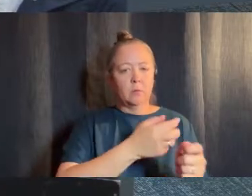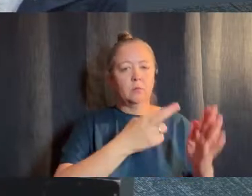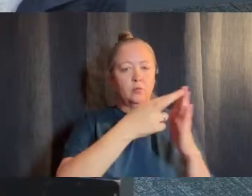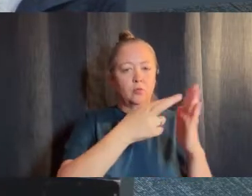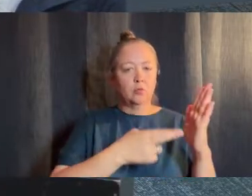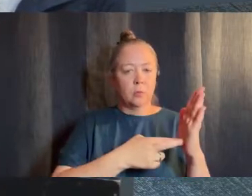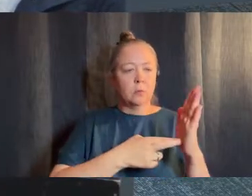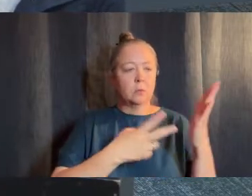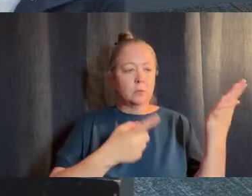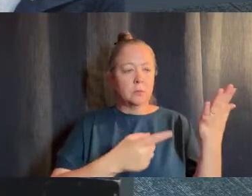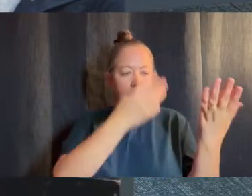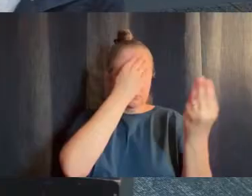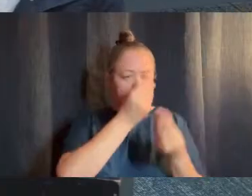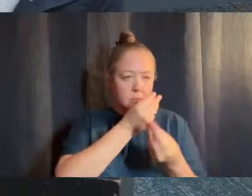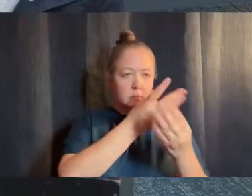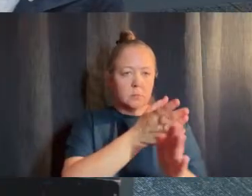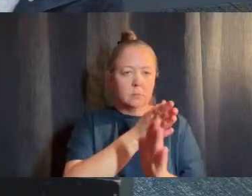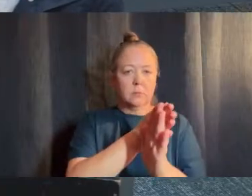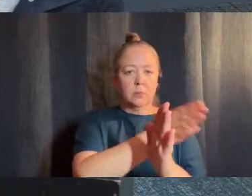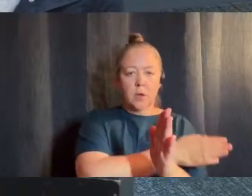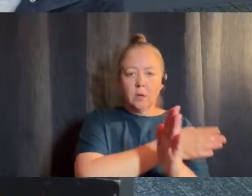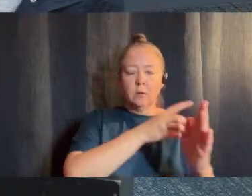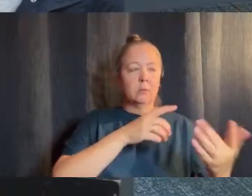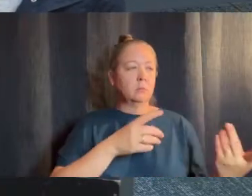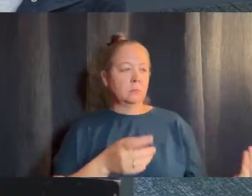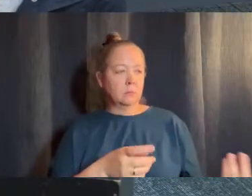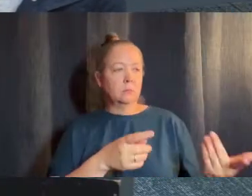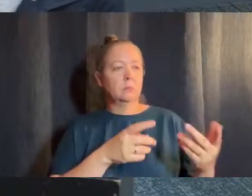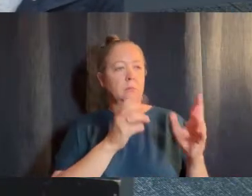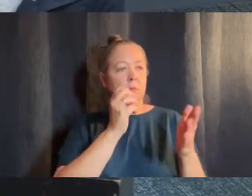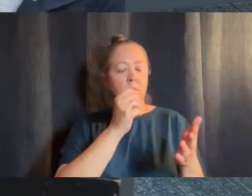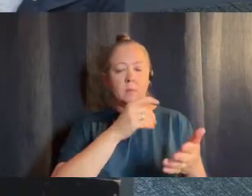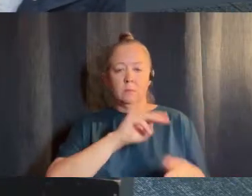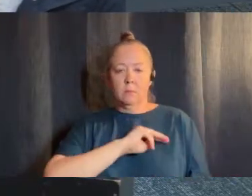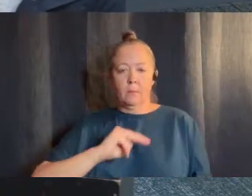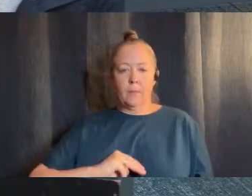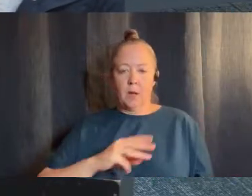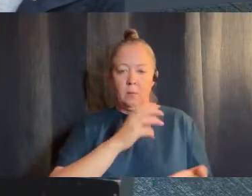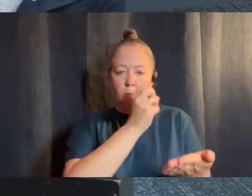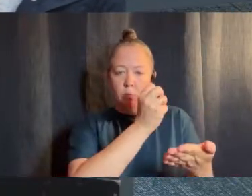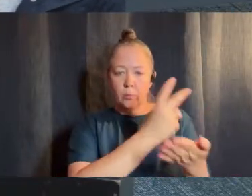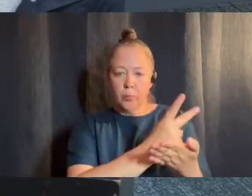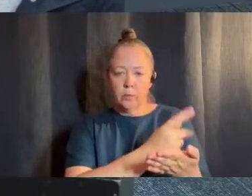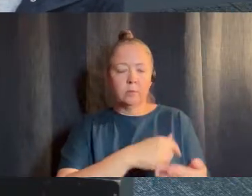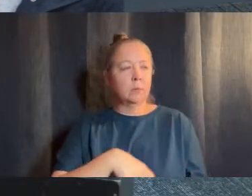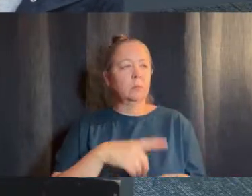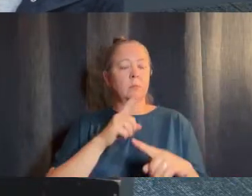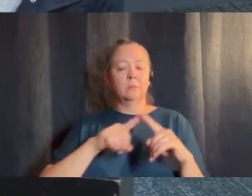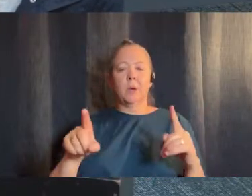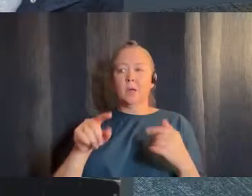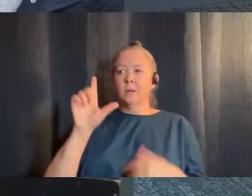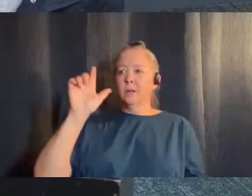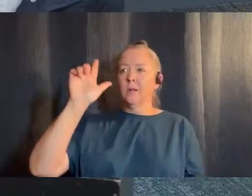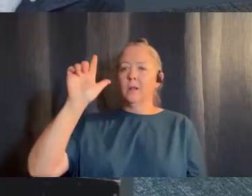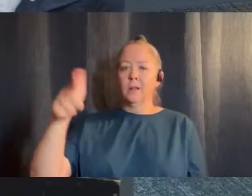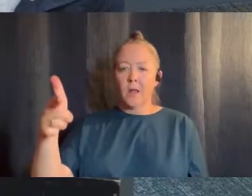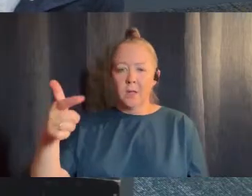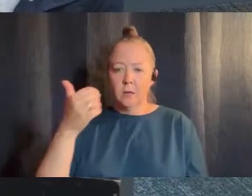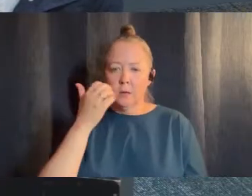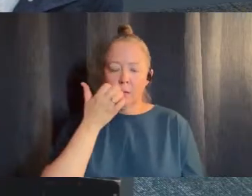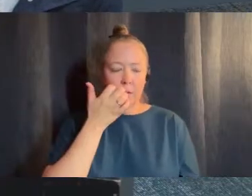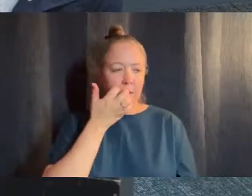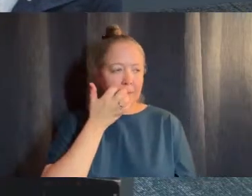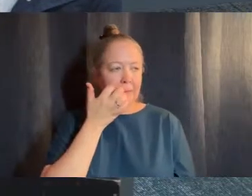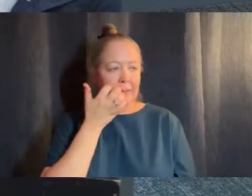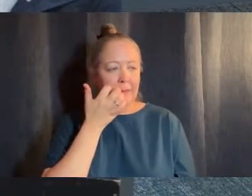was that. However, at the meeting a week later, on the fly, Ward 2 member said that he and the mayor had just decided that Ms. Fry should